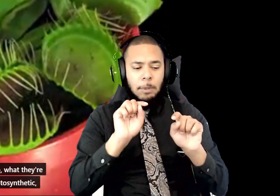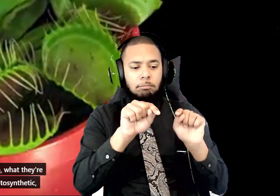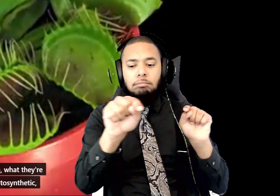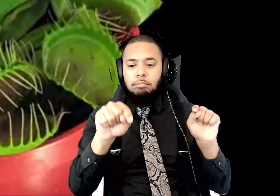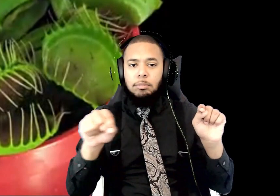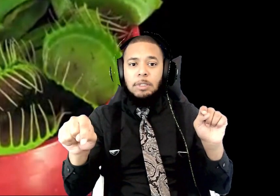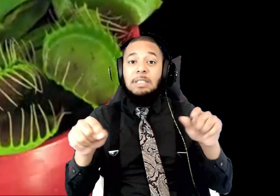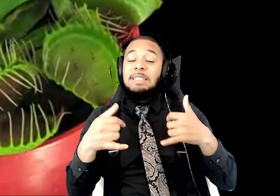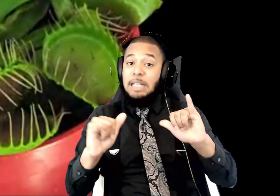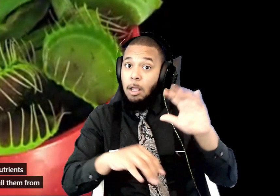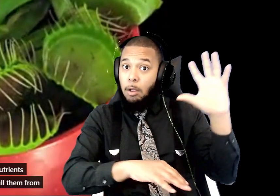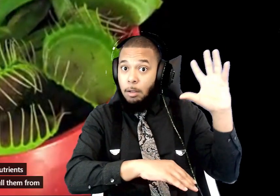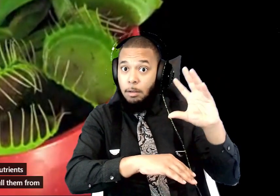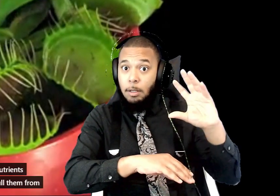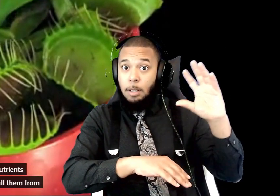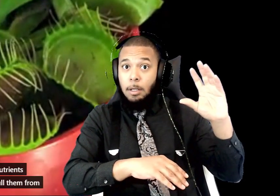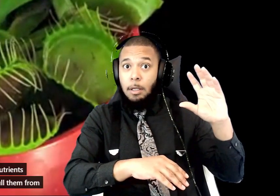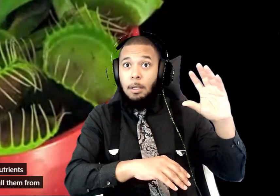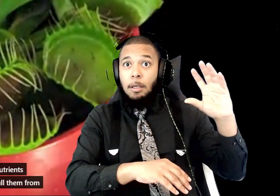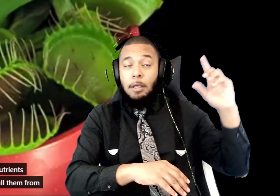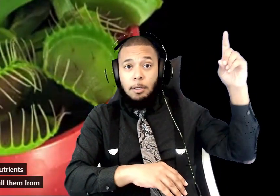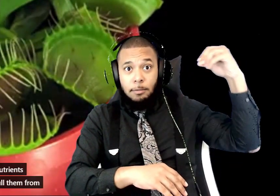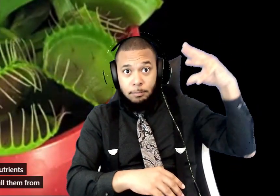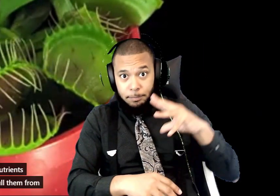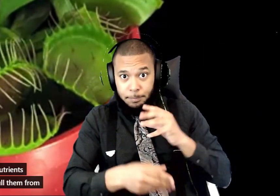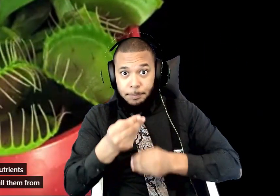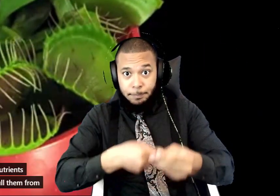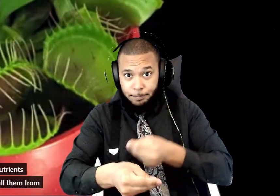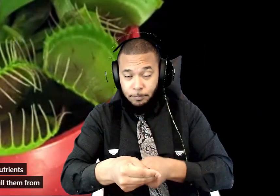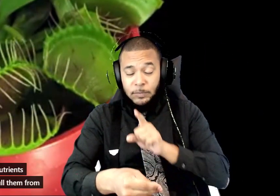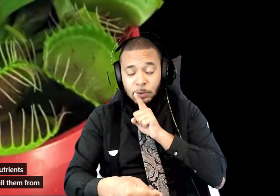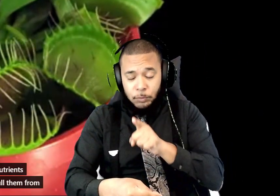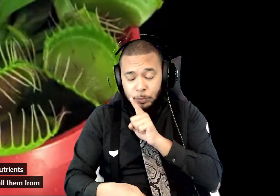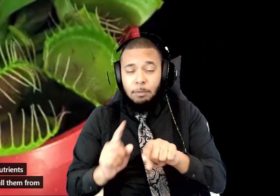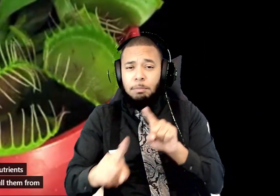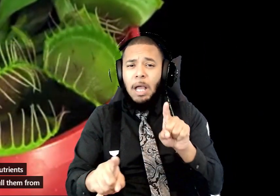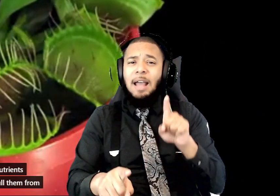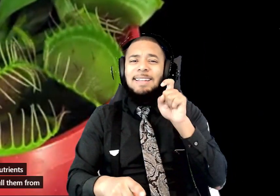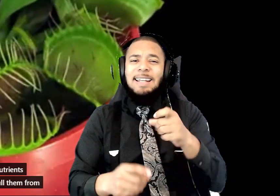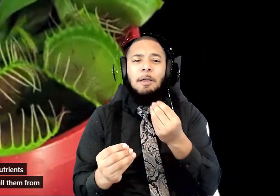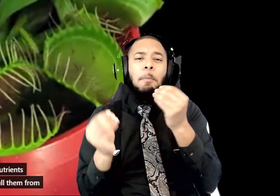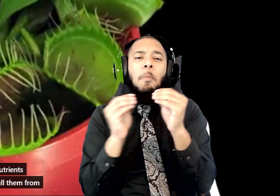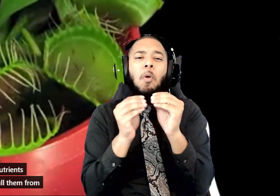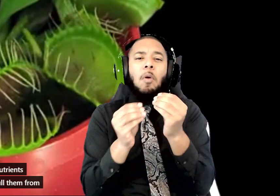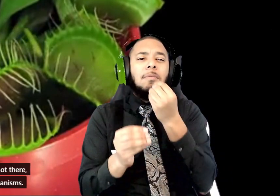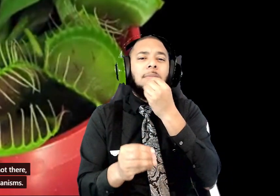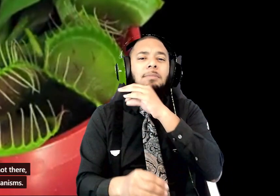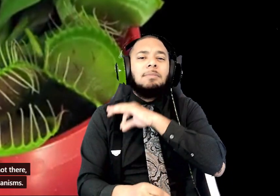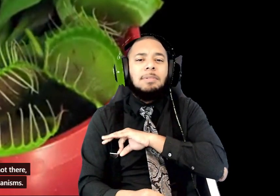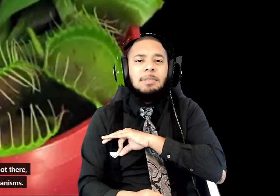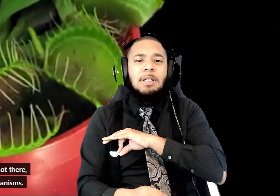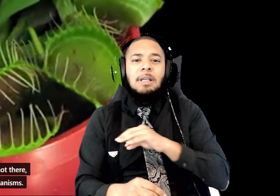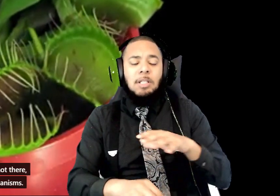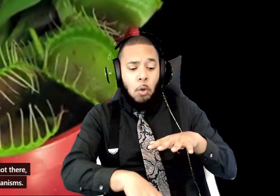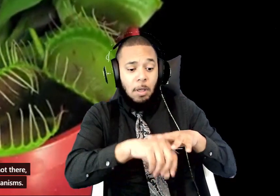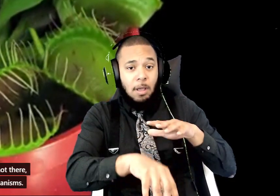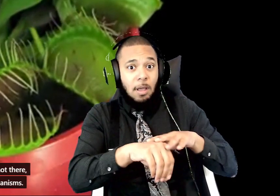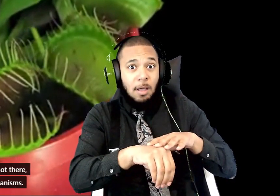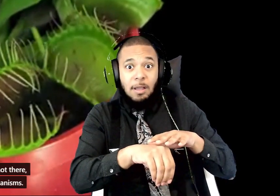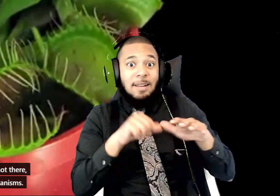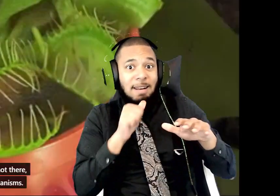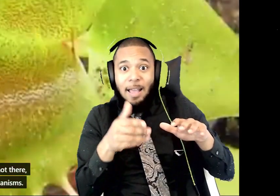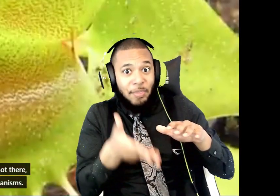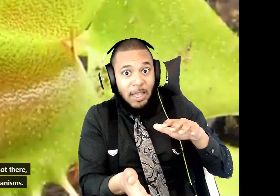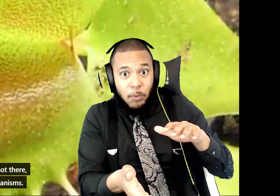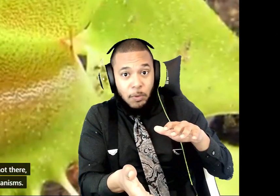photosynthetic, but in order to get the nutrients that they need rather than pull them from the soil because they're not